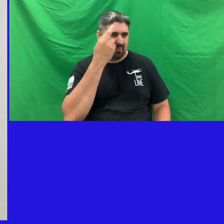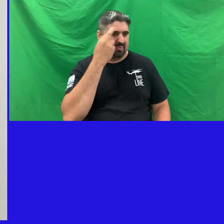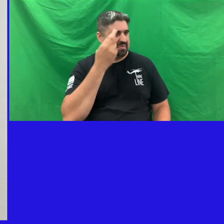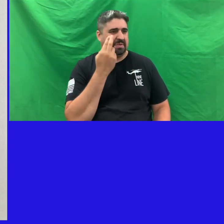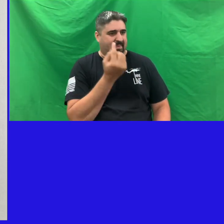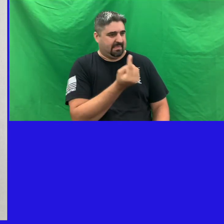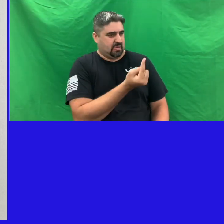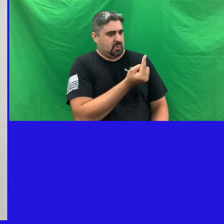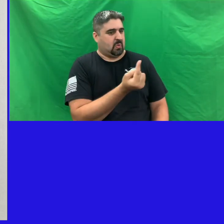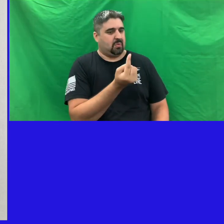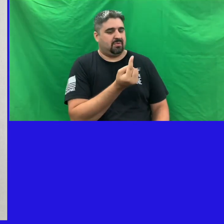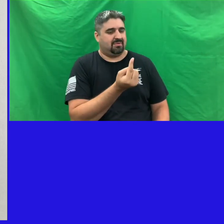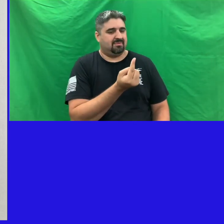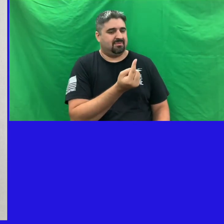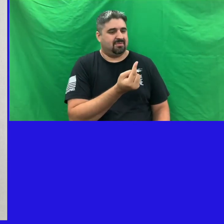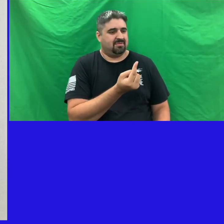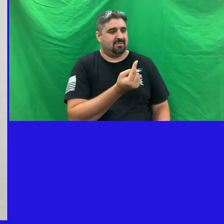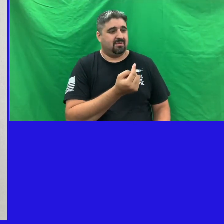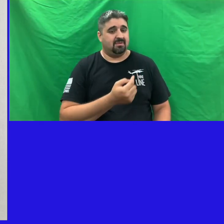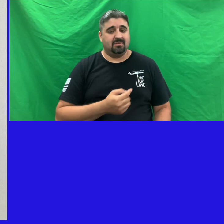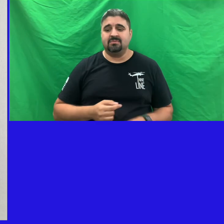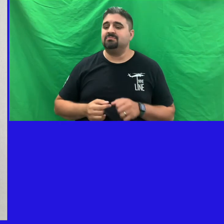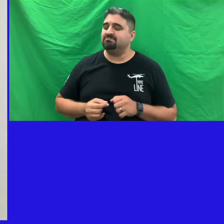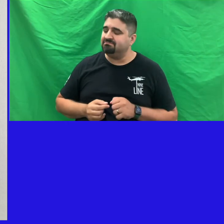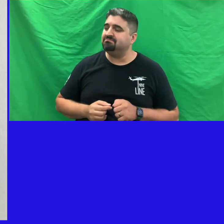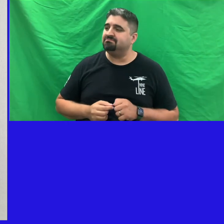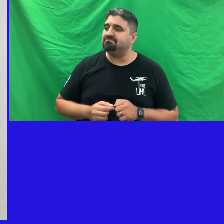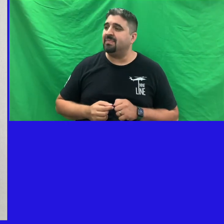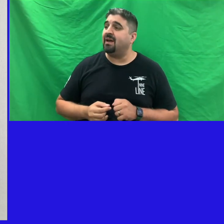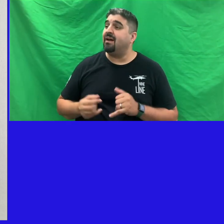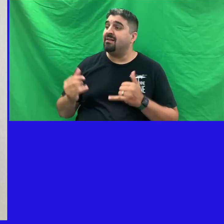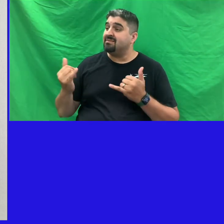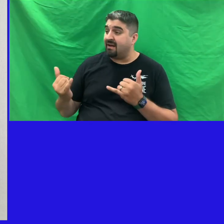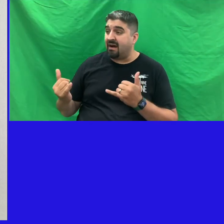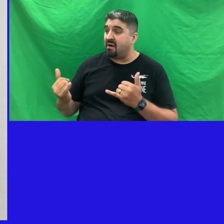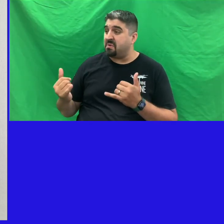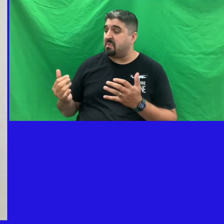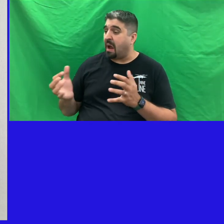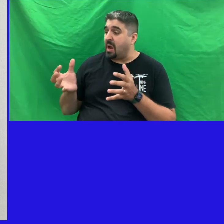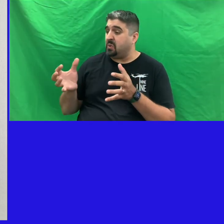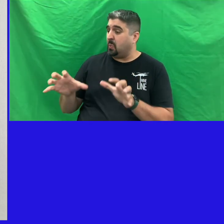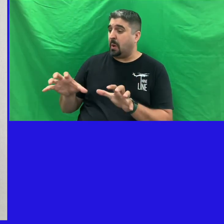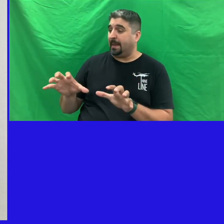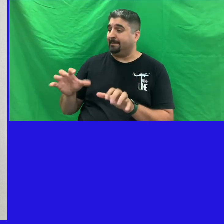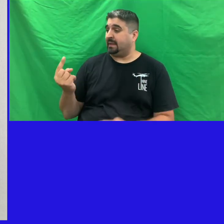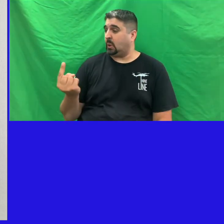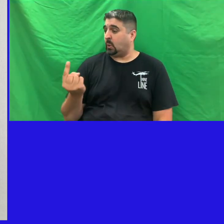said Toad. I guess that is a very good reason for wanting to be alone.